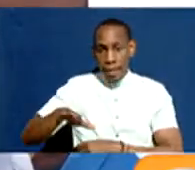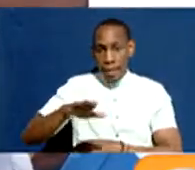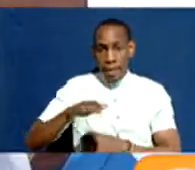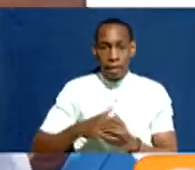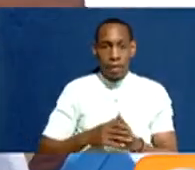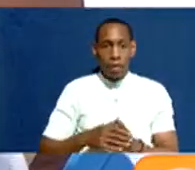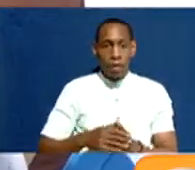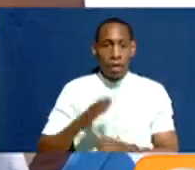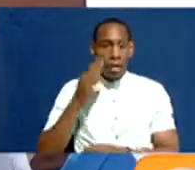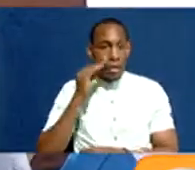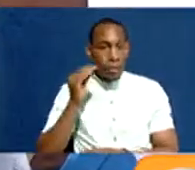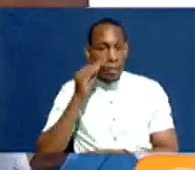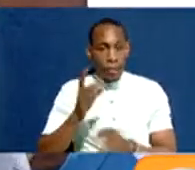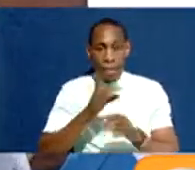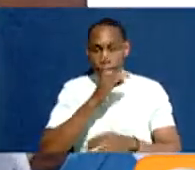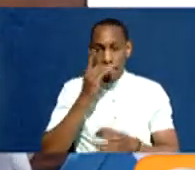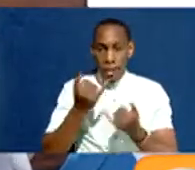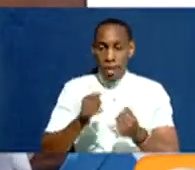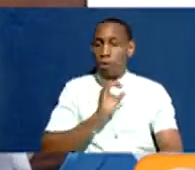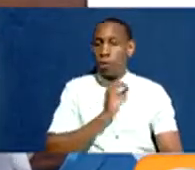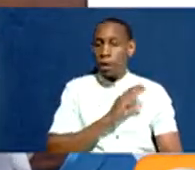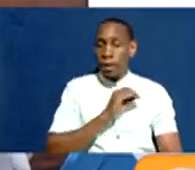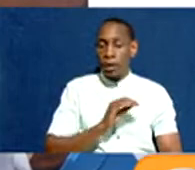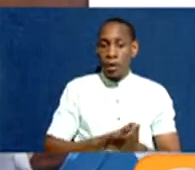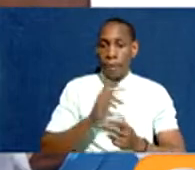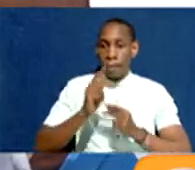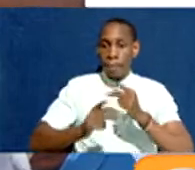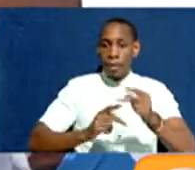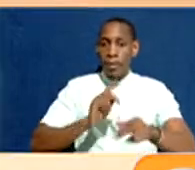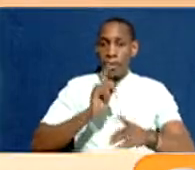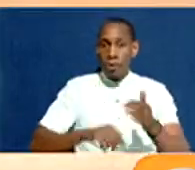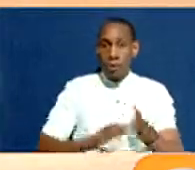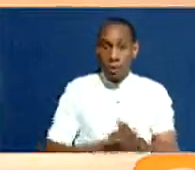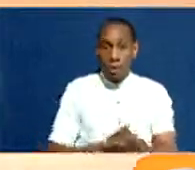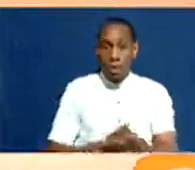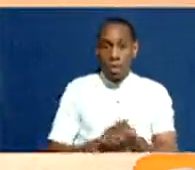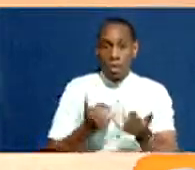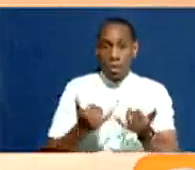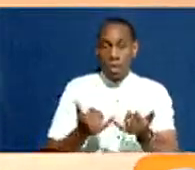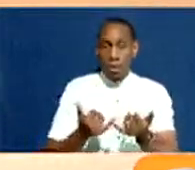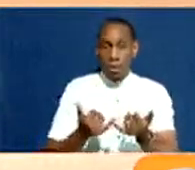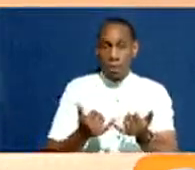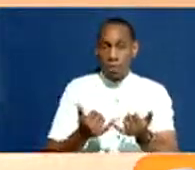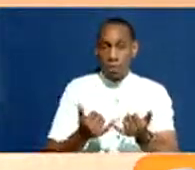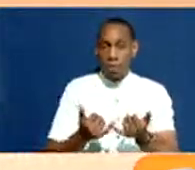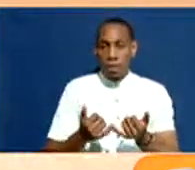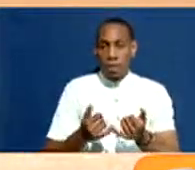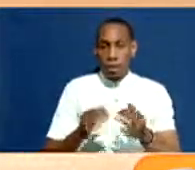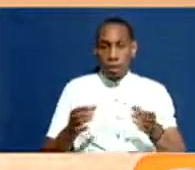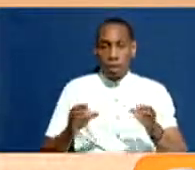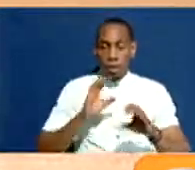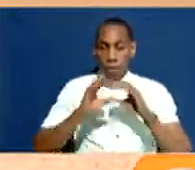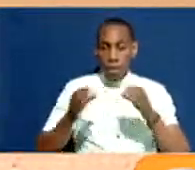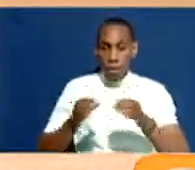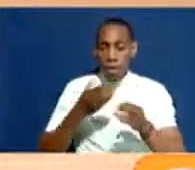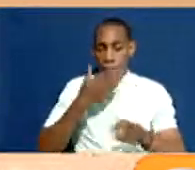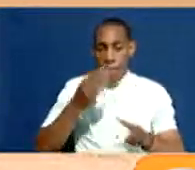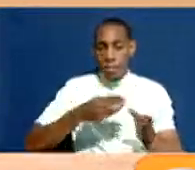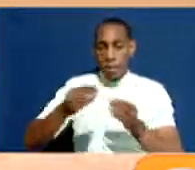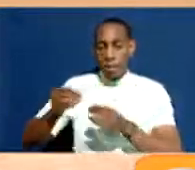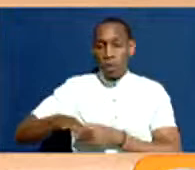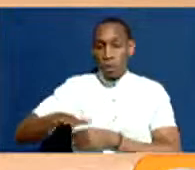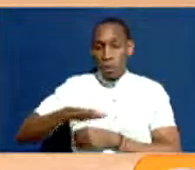experiencing drought at the moment have decried the process, saying leading telco companies ought to have visited the area instead